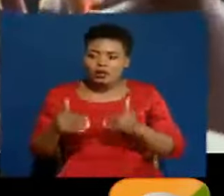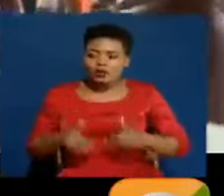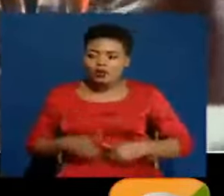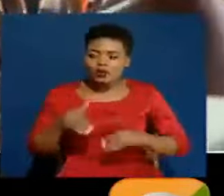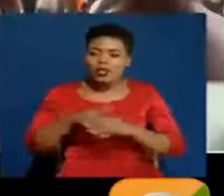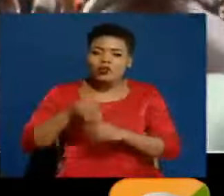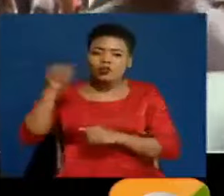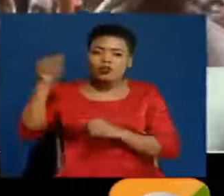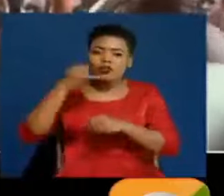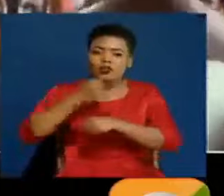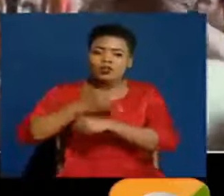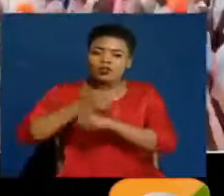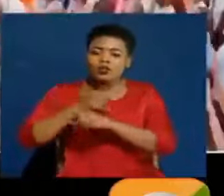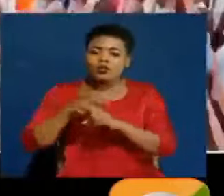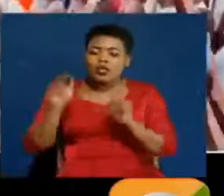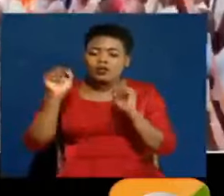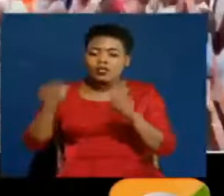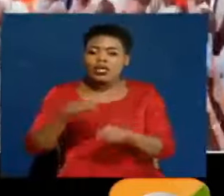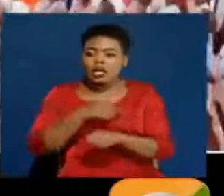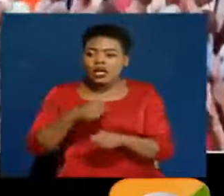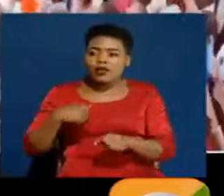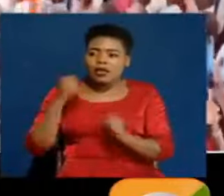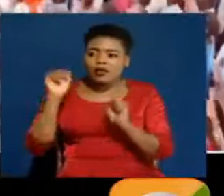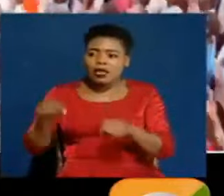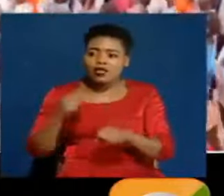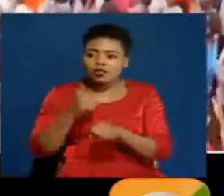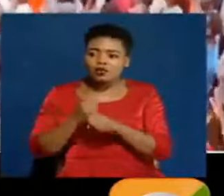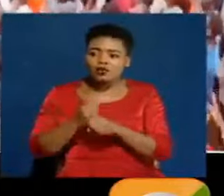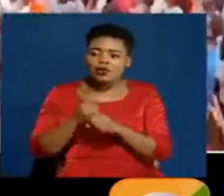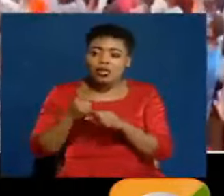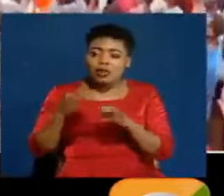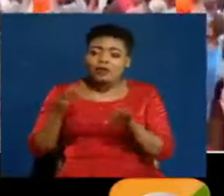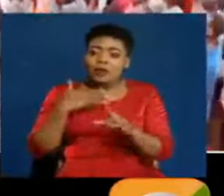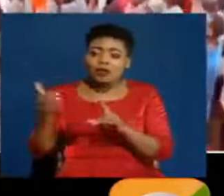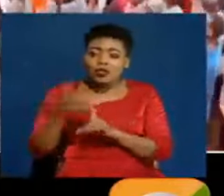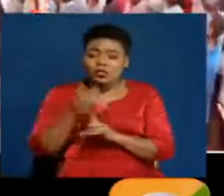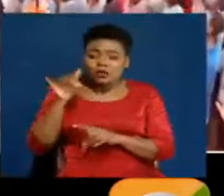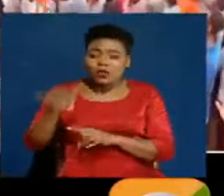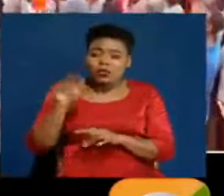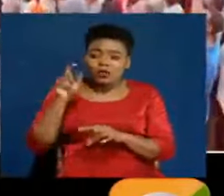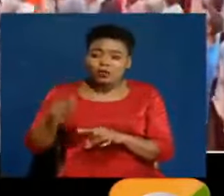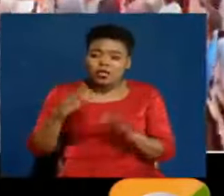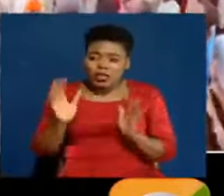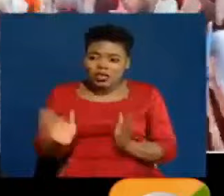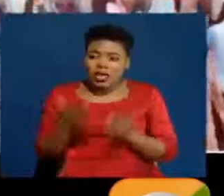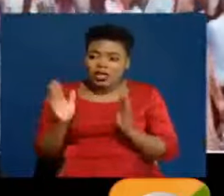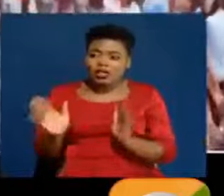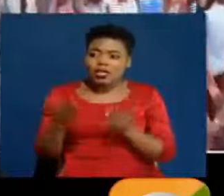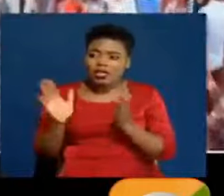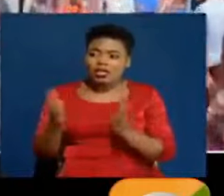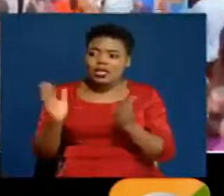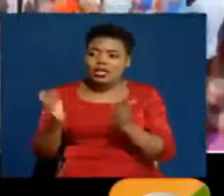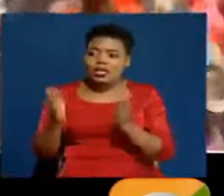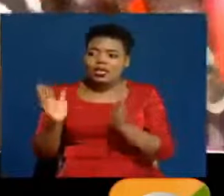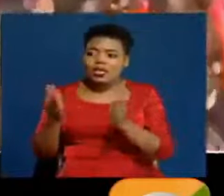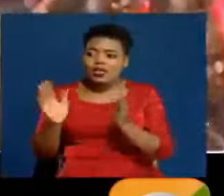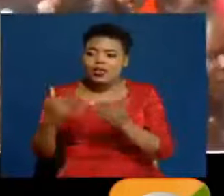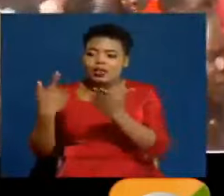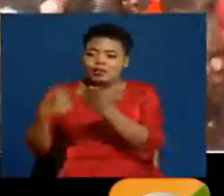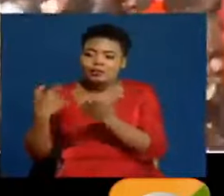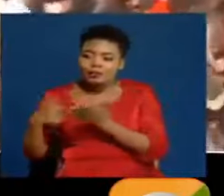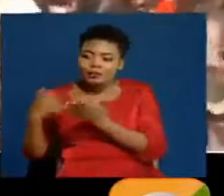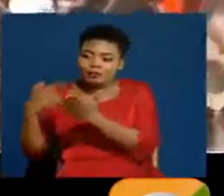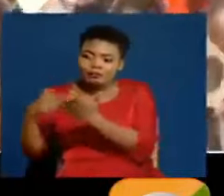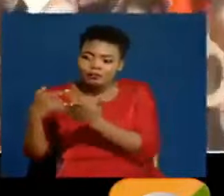political institutions. But to be able to do that, we have to continually entertain and encourage this very healthy tension that